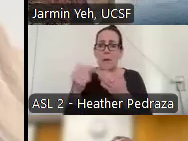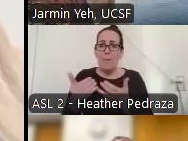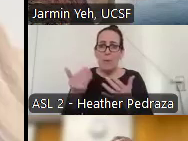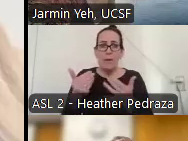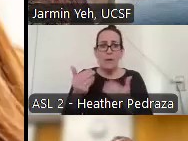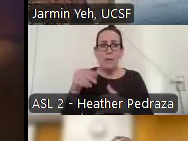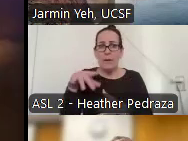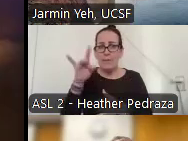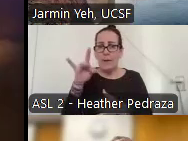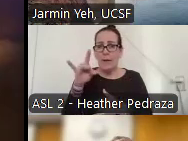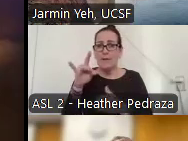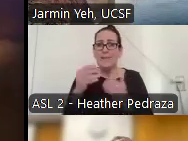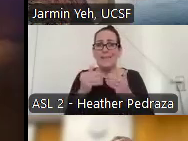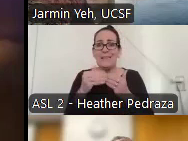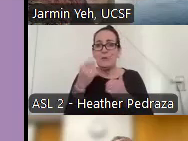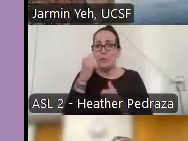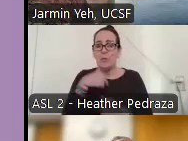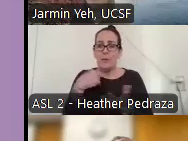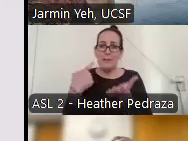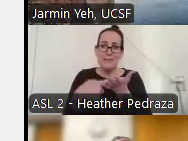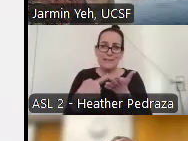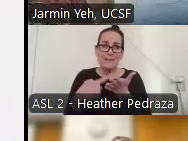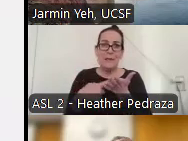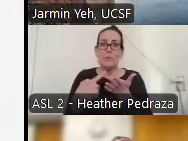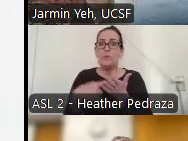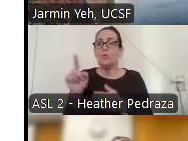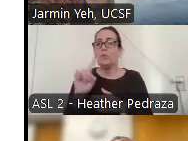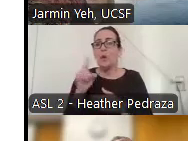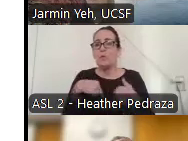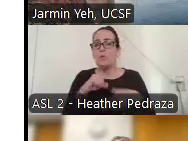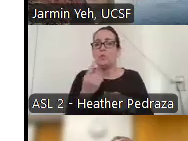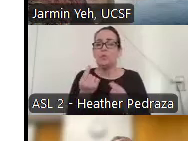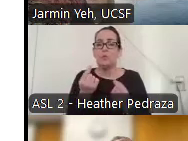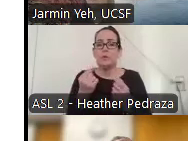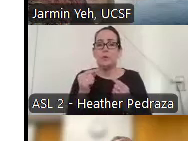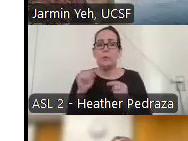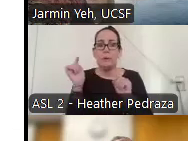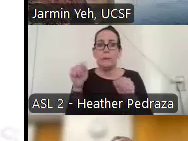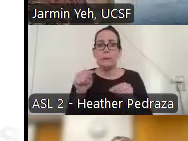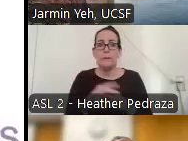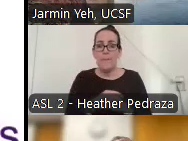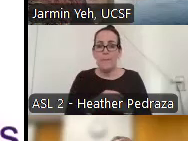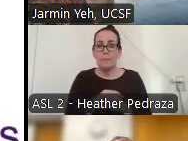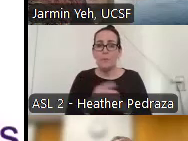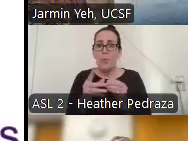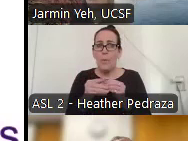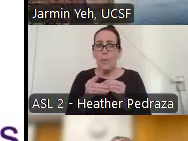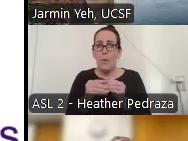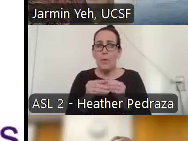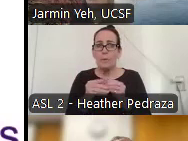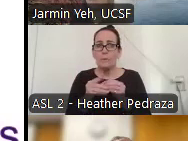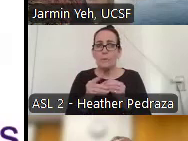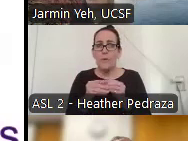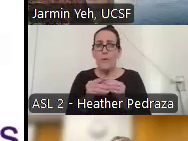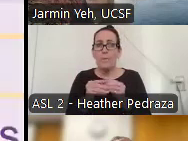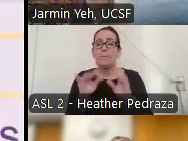easier for me to talk a little bit about where we're going. Yeah, one more back.